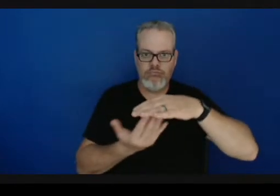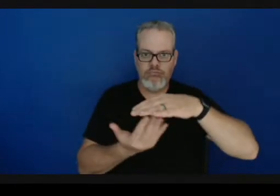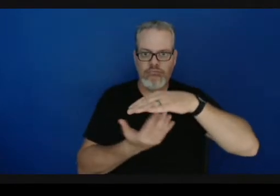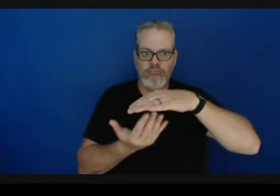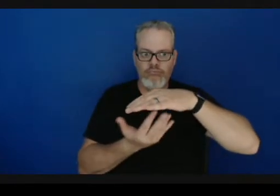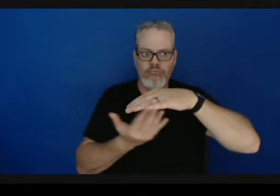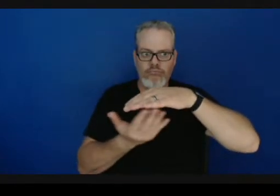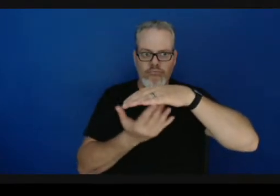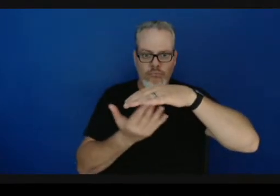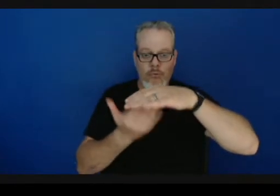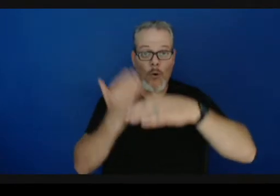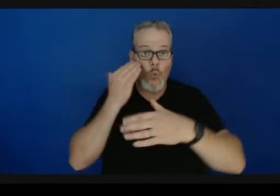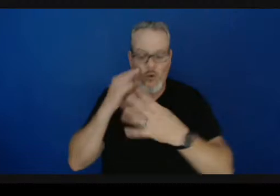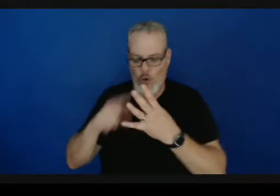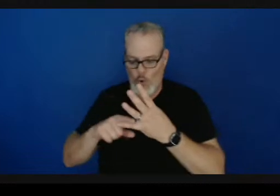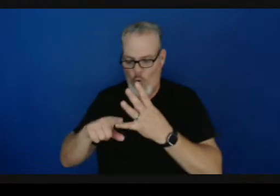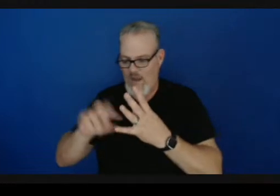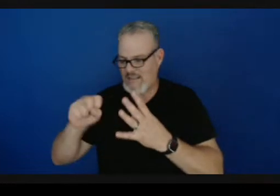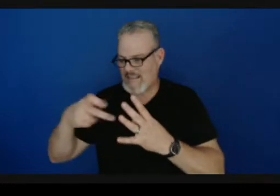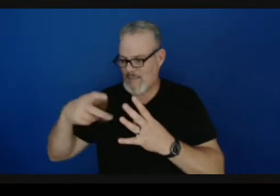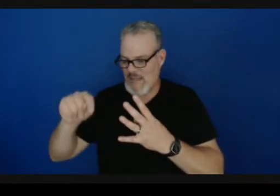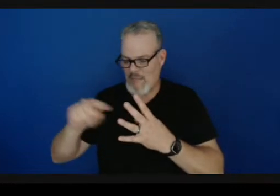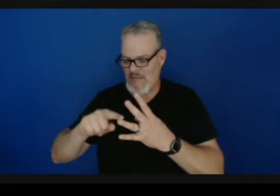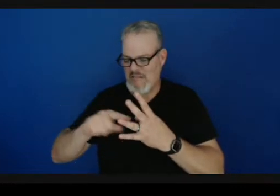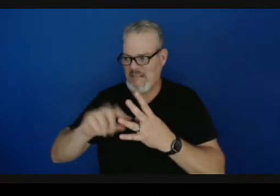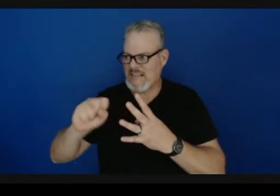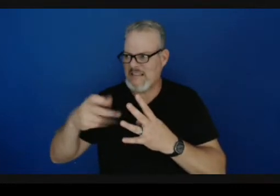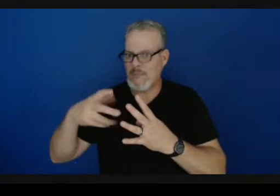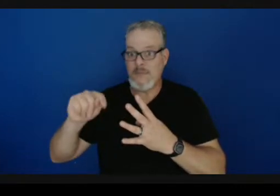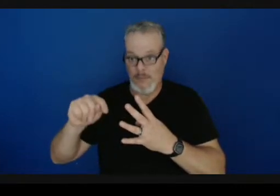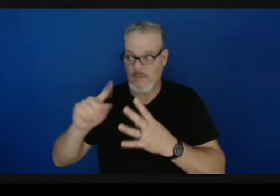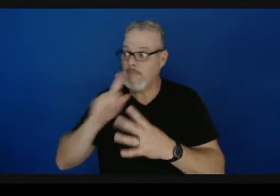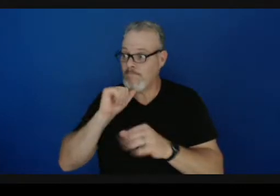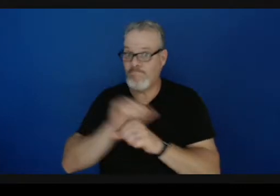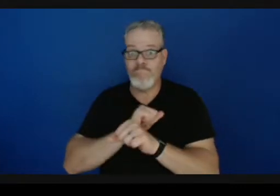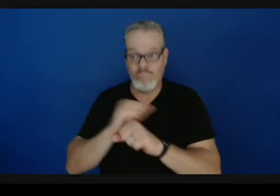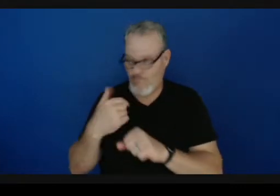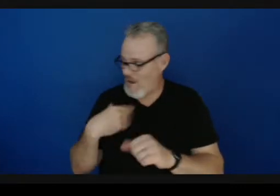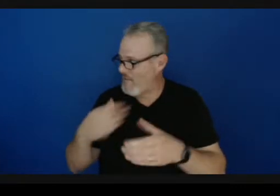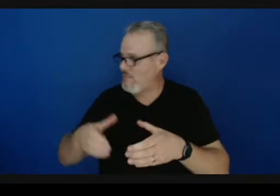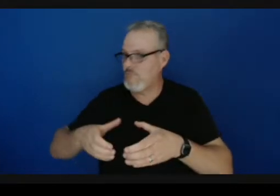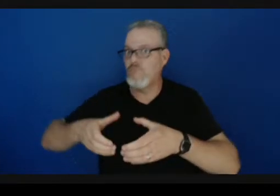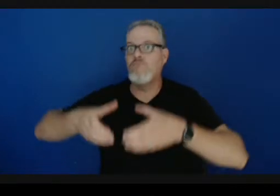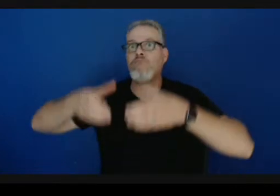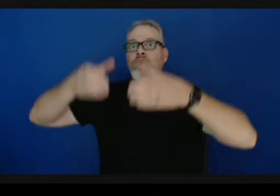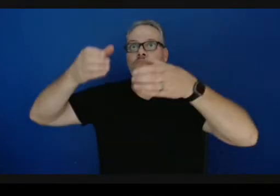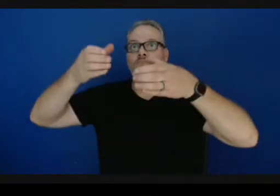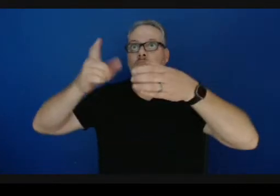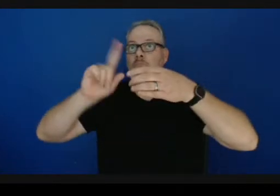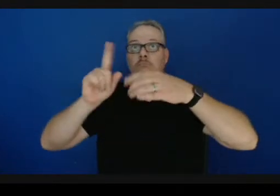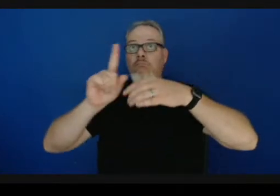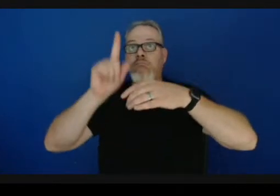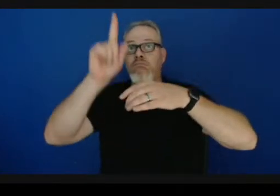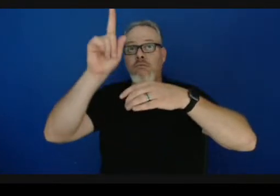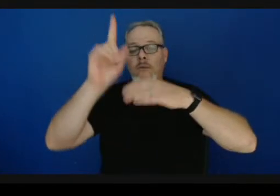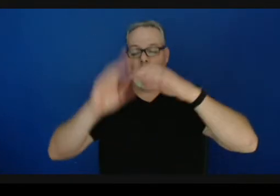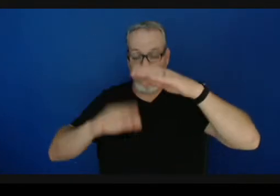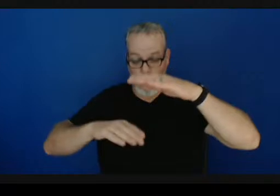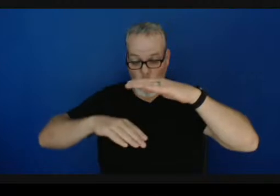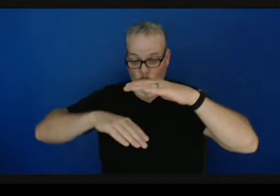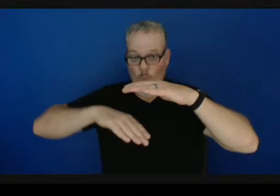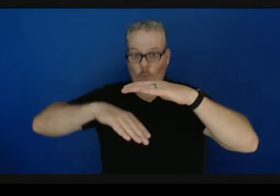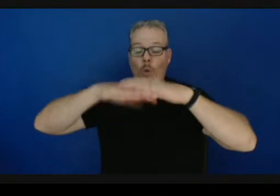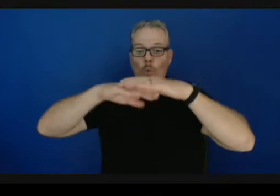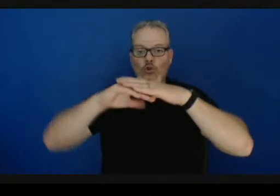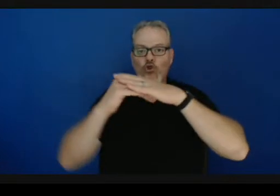of September, that mid to end of September, a dike did propagate about halfway to the surface above the main magma chamber during that